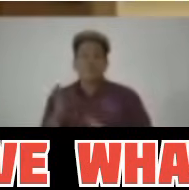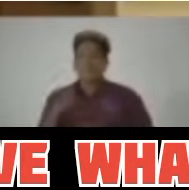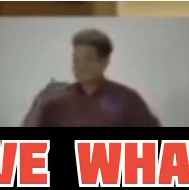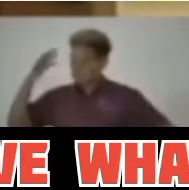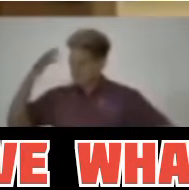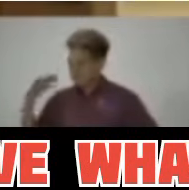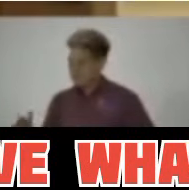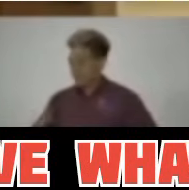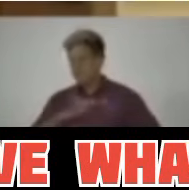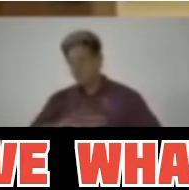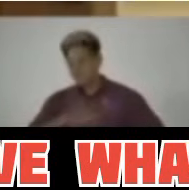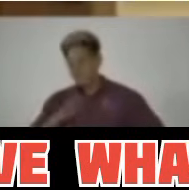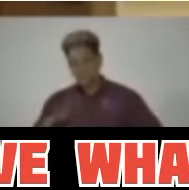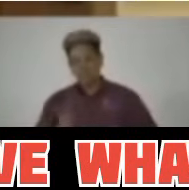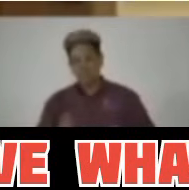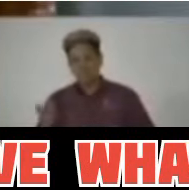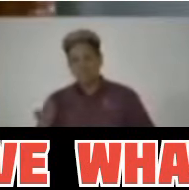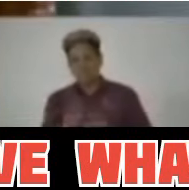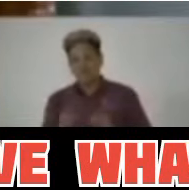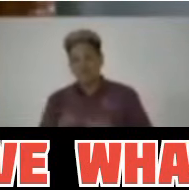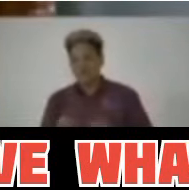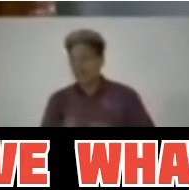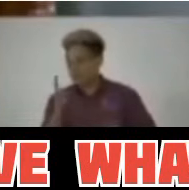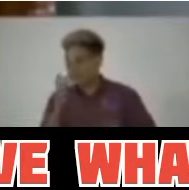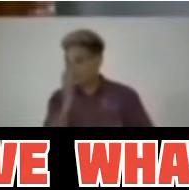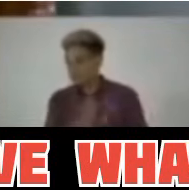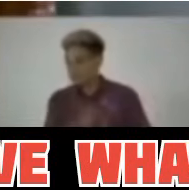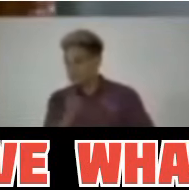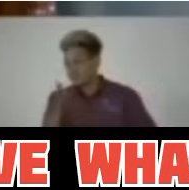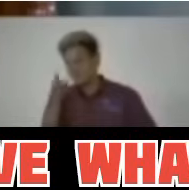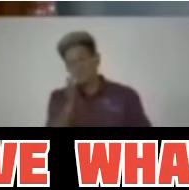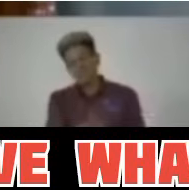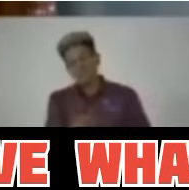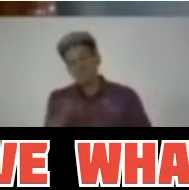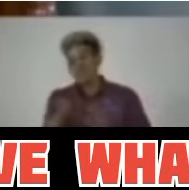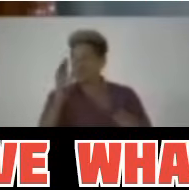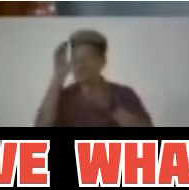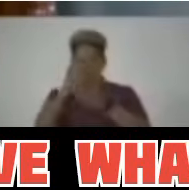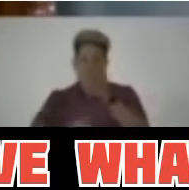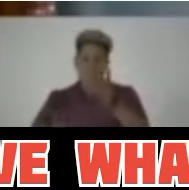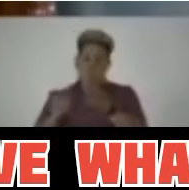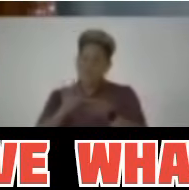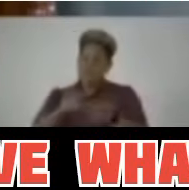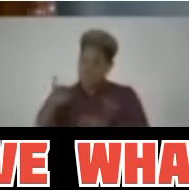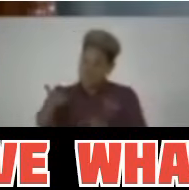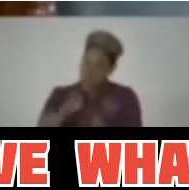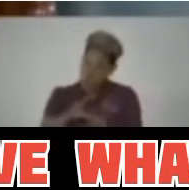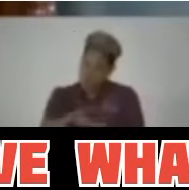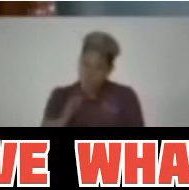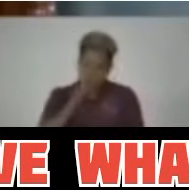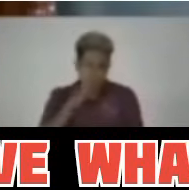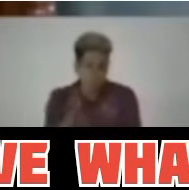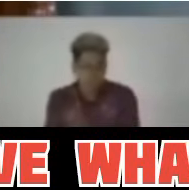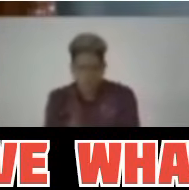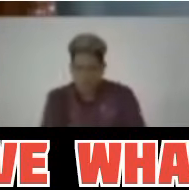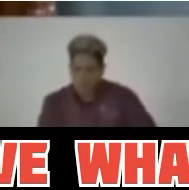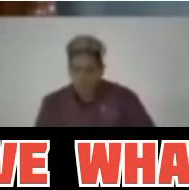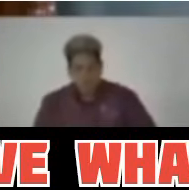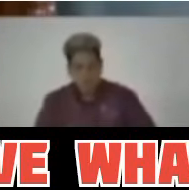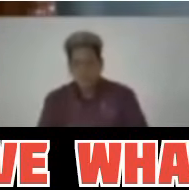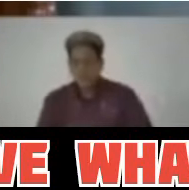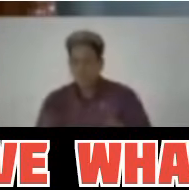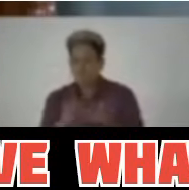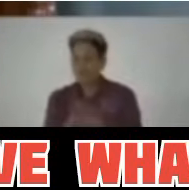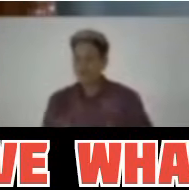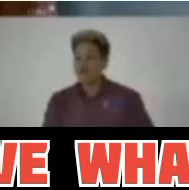please, please remove that comment. Please remove that comment. That comment is inappropriate, doesn't